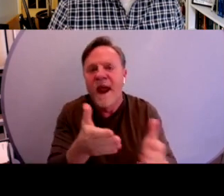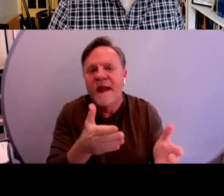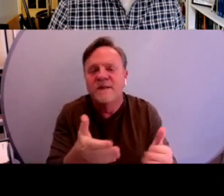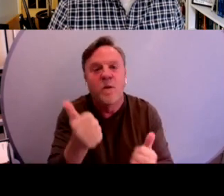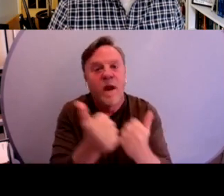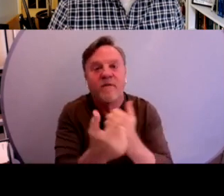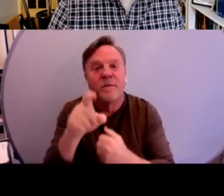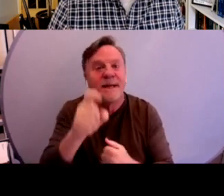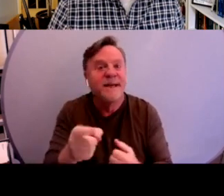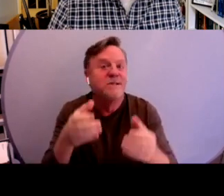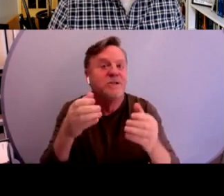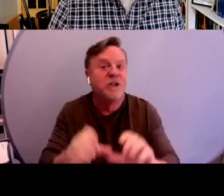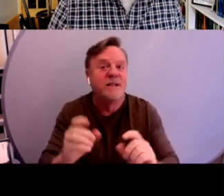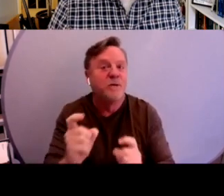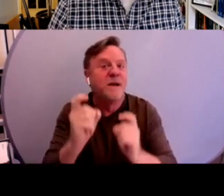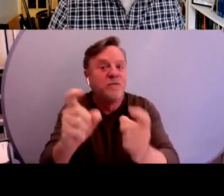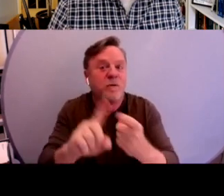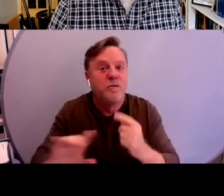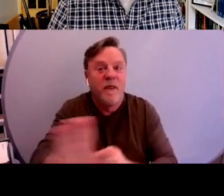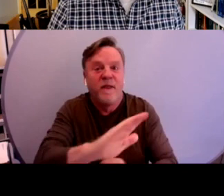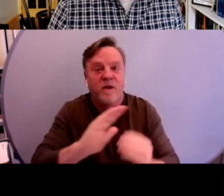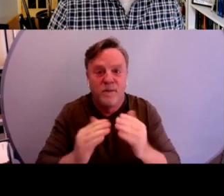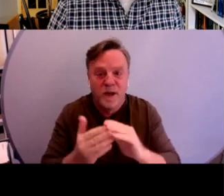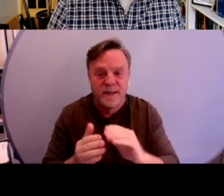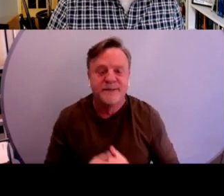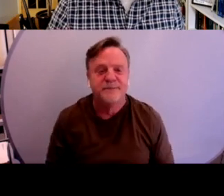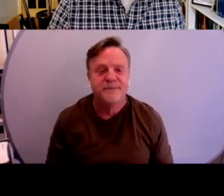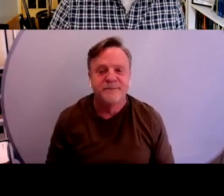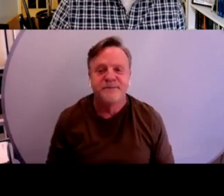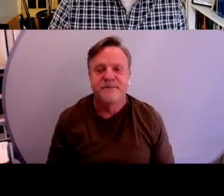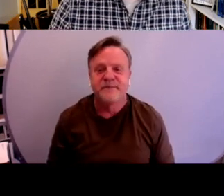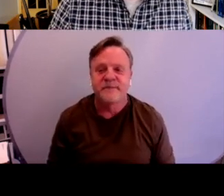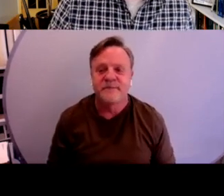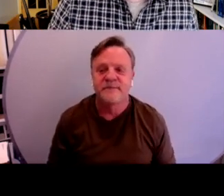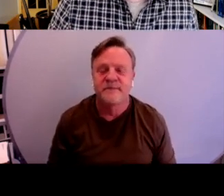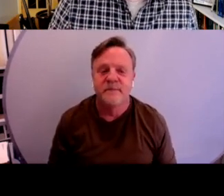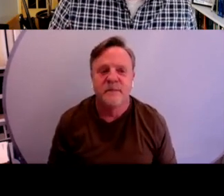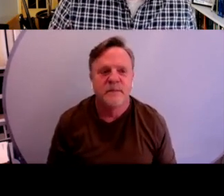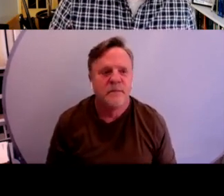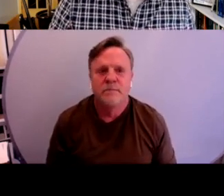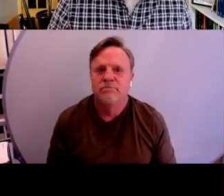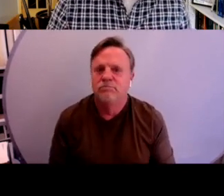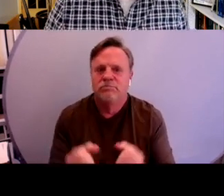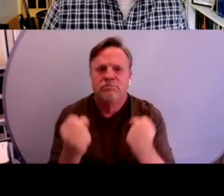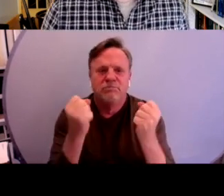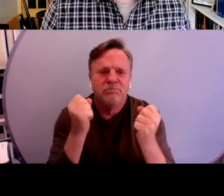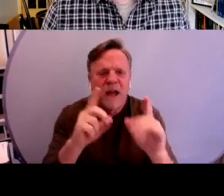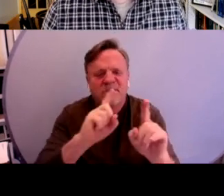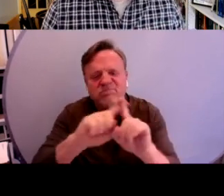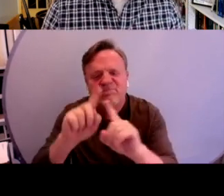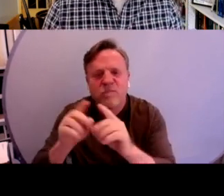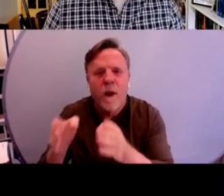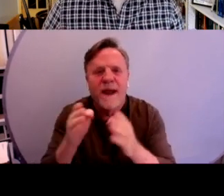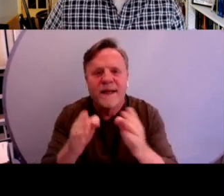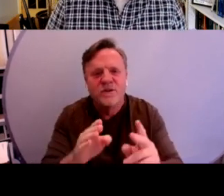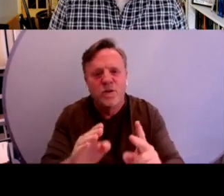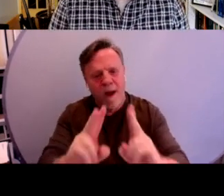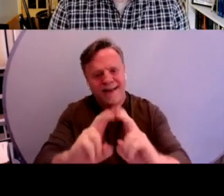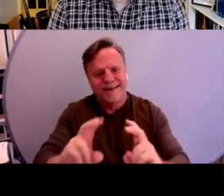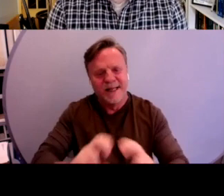to contribute to their communities. Next slide. Now, there are lots of different ways to assess